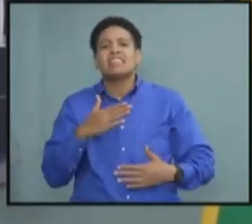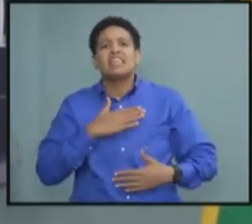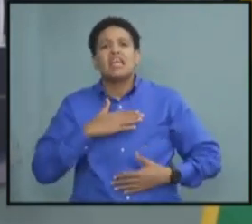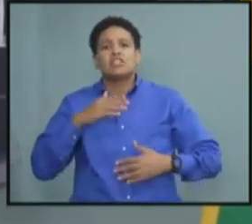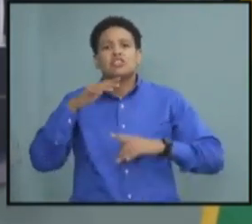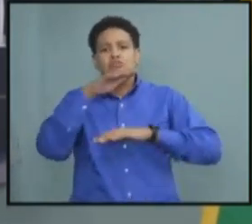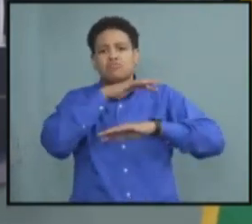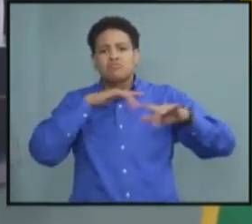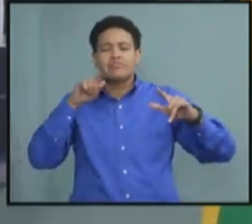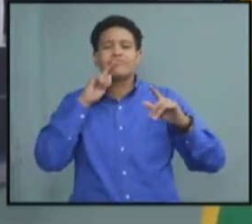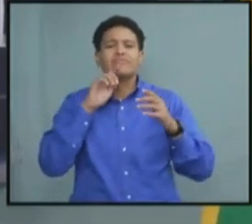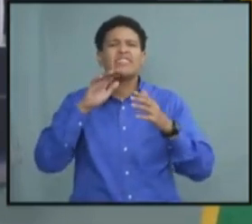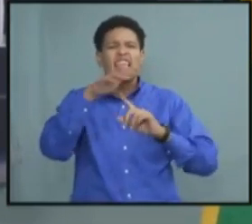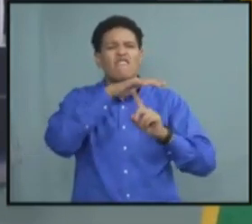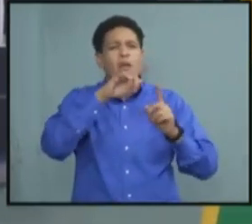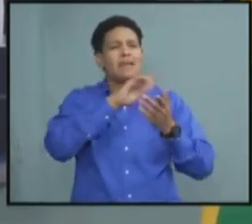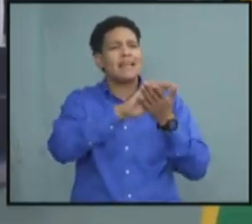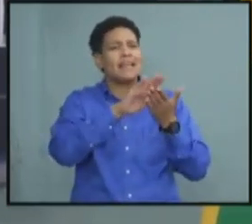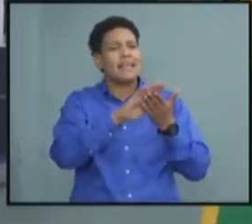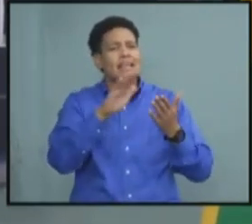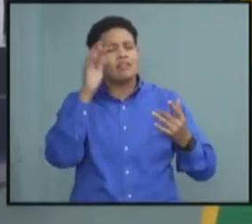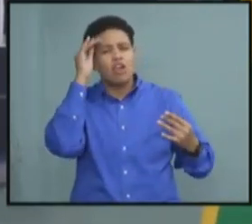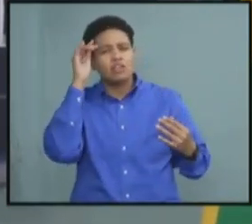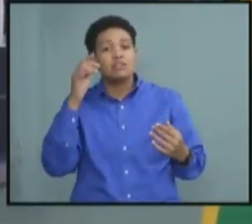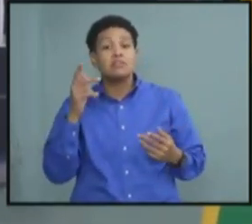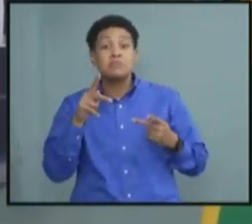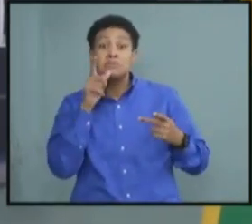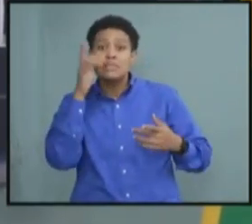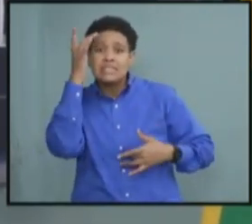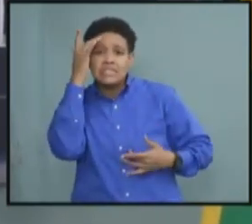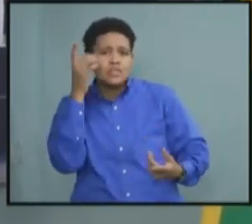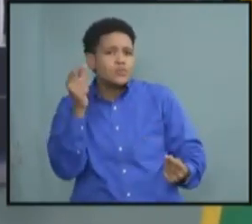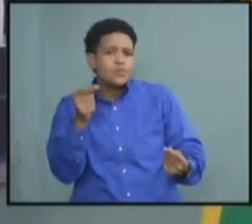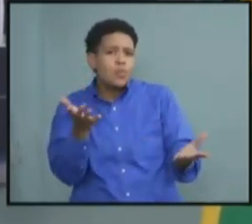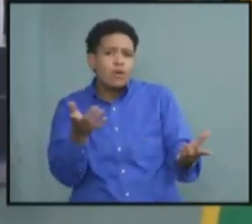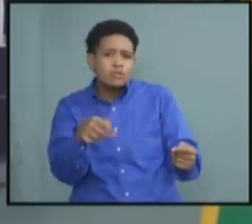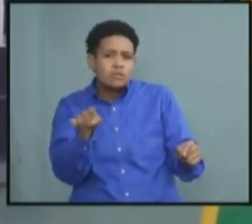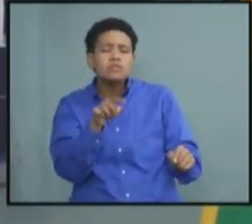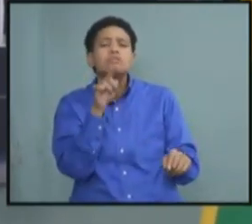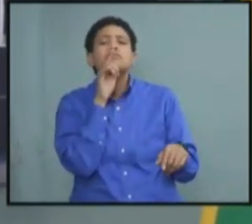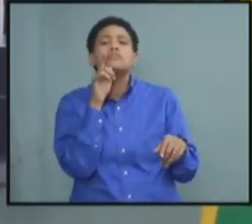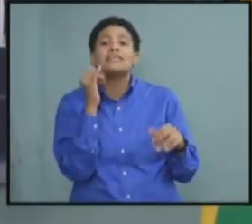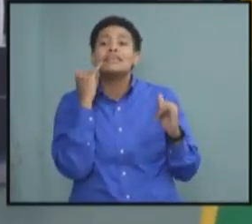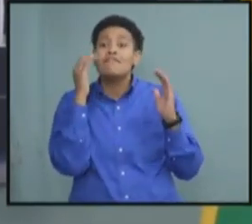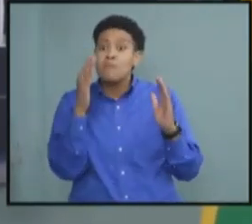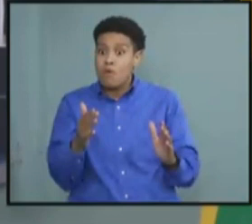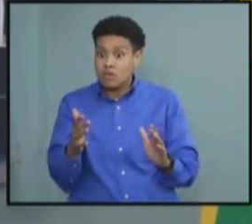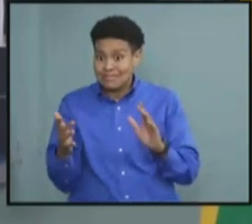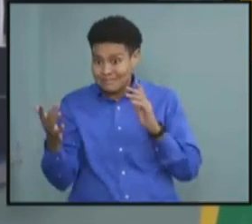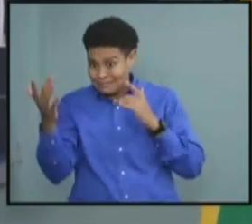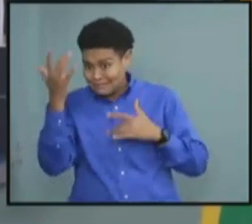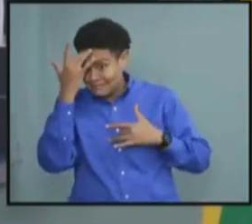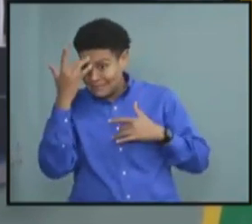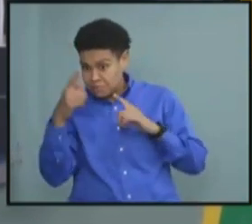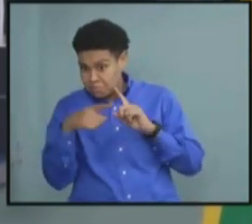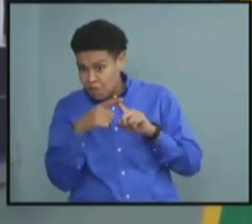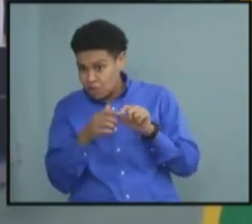consideration, handling of sick persons, measures to be taken where an employer is tested positive for